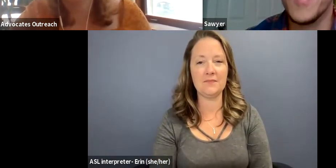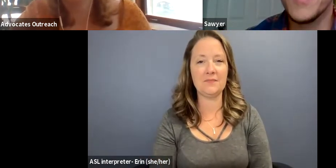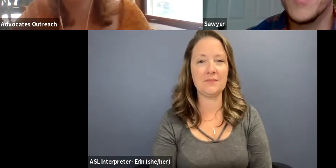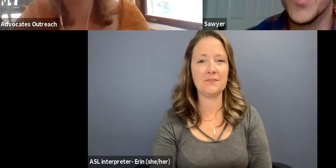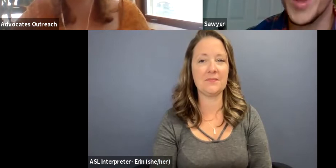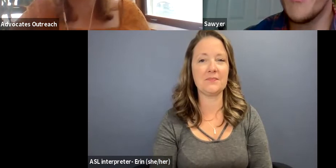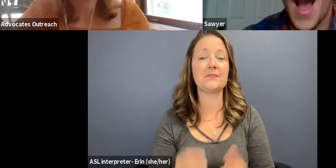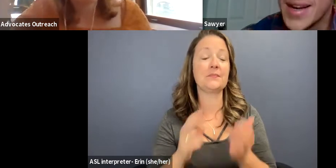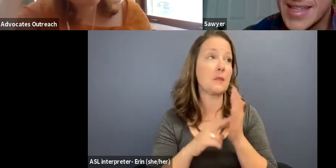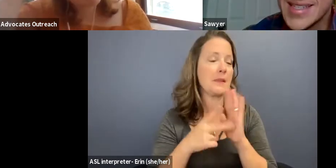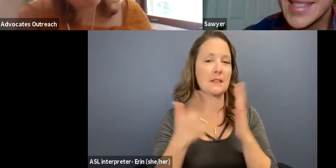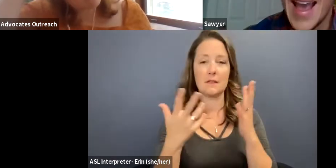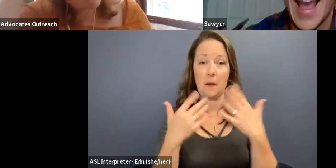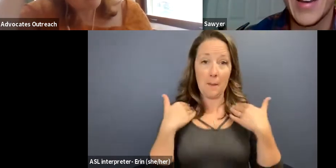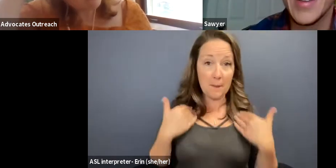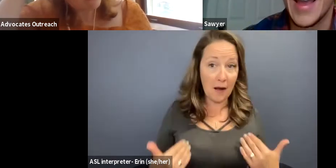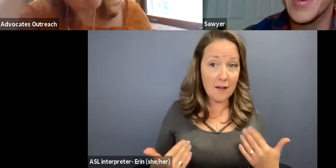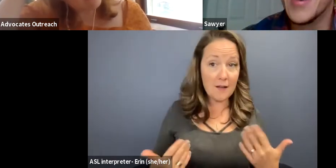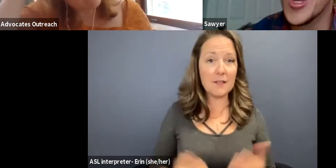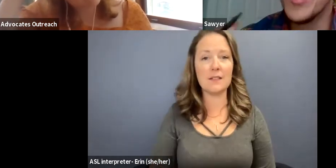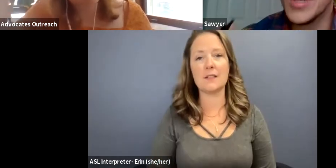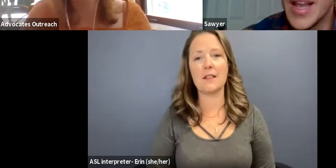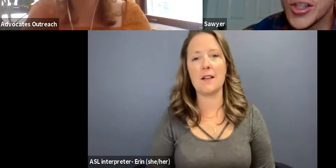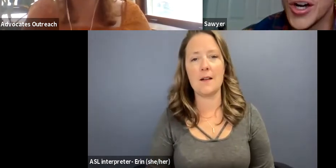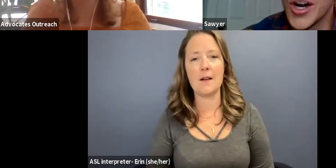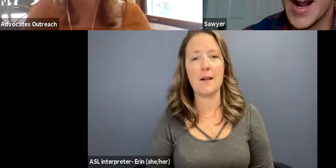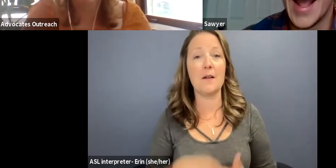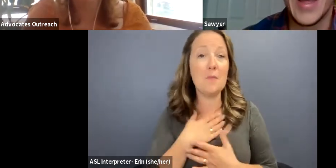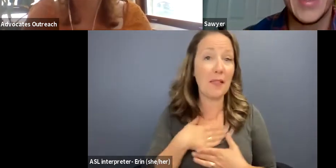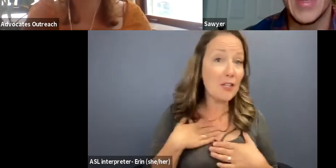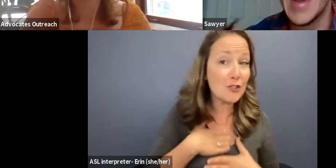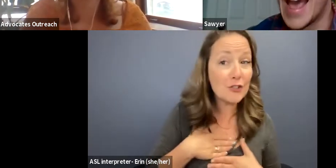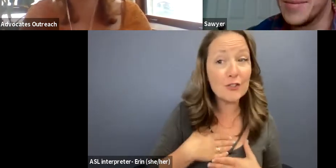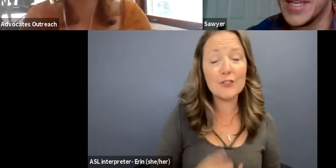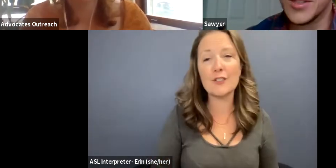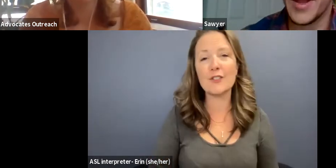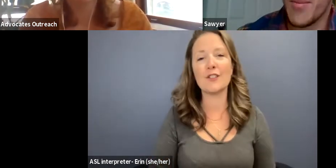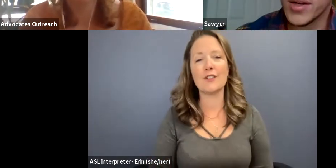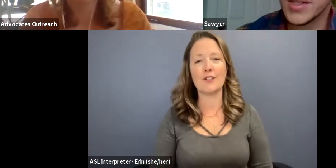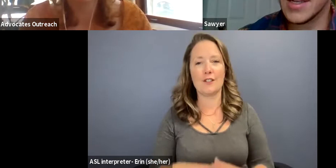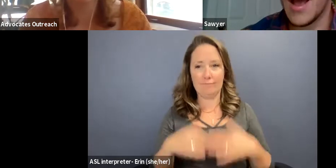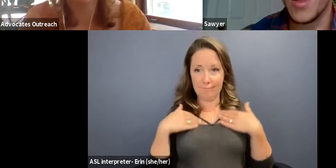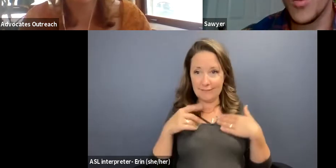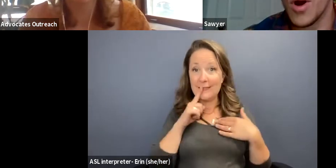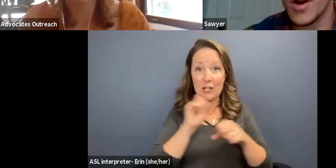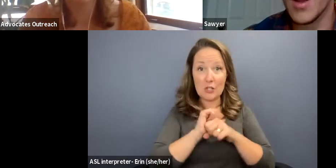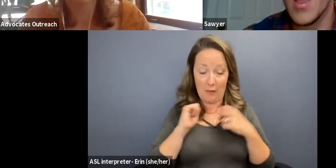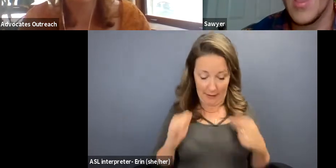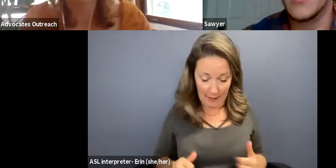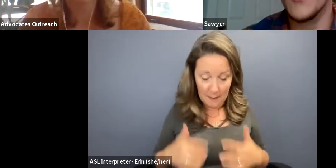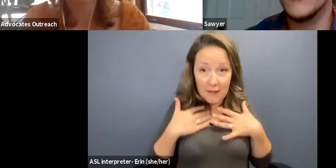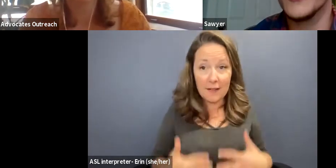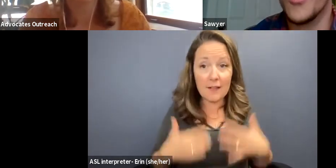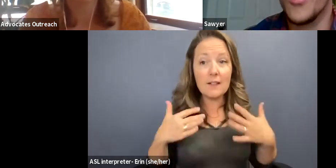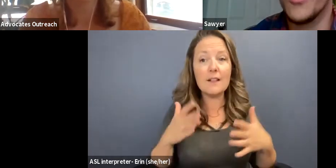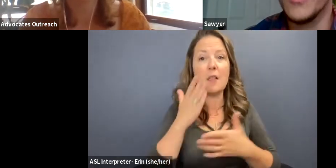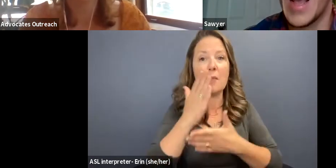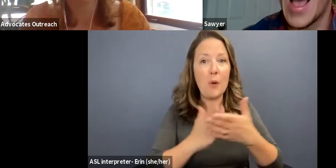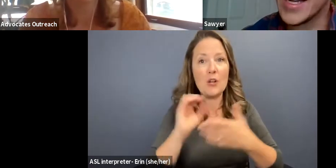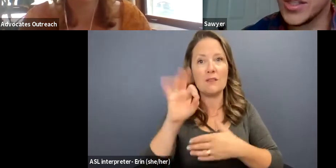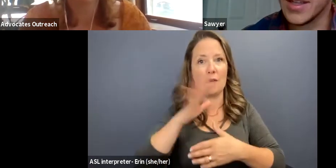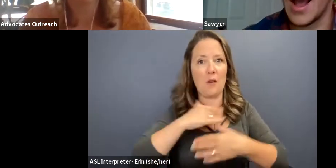but there's a lot more to it than that. It's a very broad, multifaceted topic. So yeah,